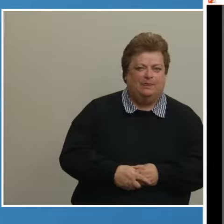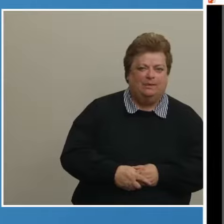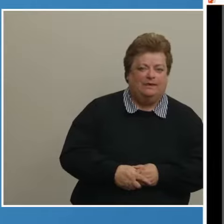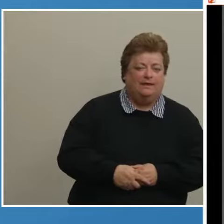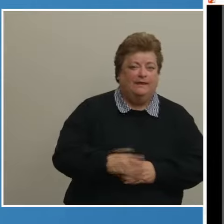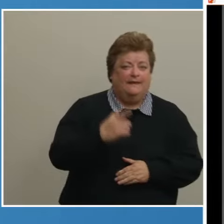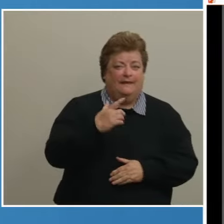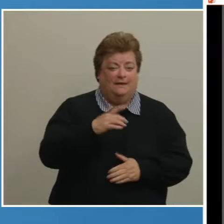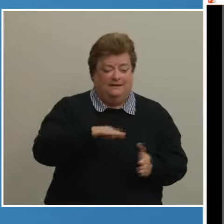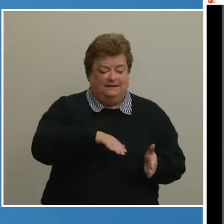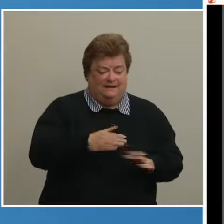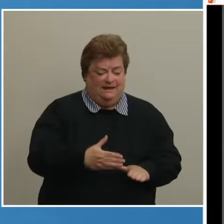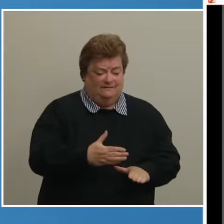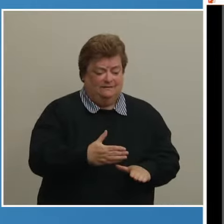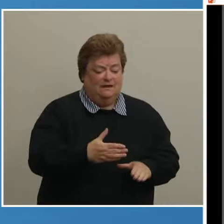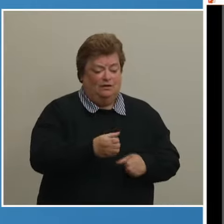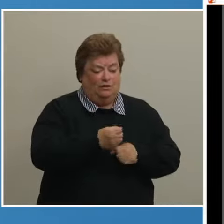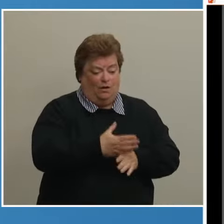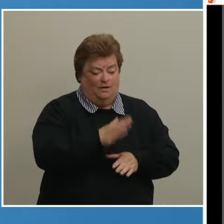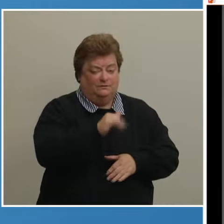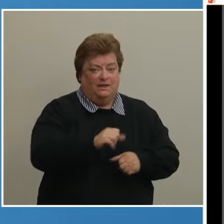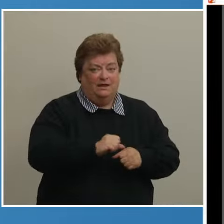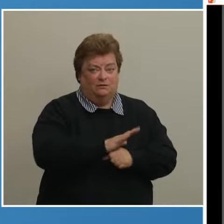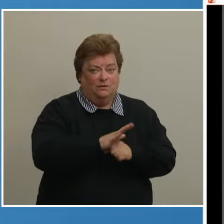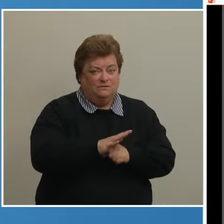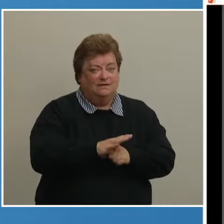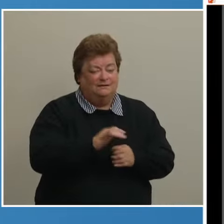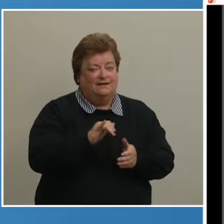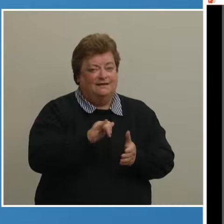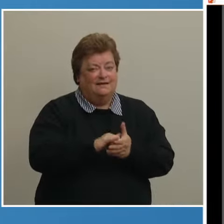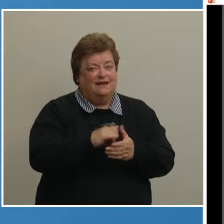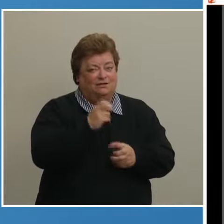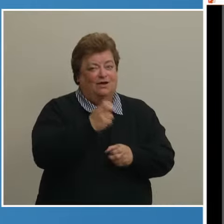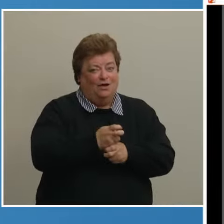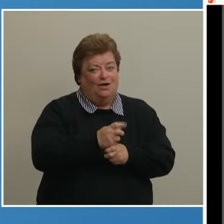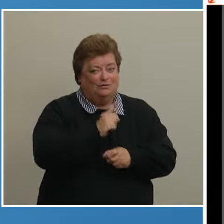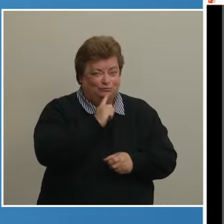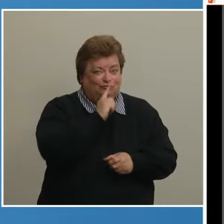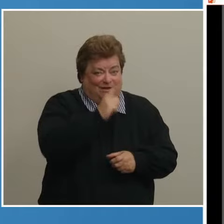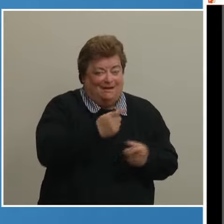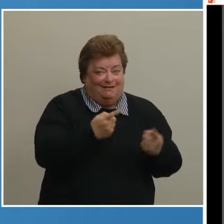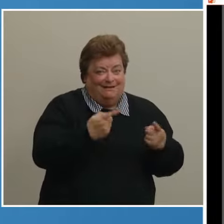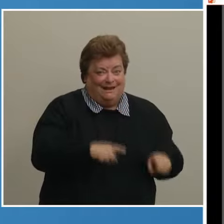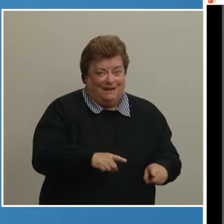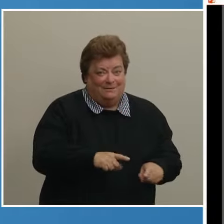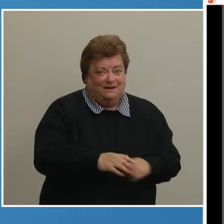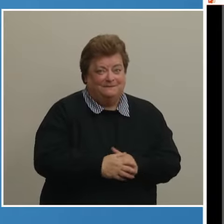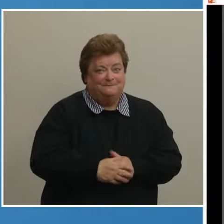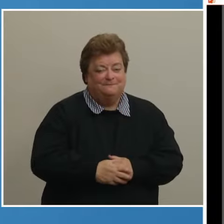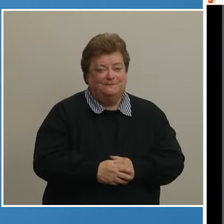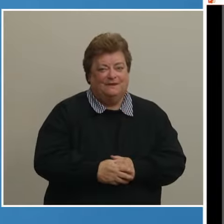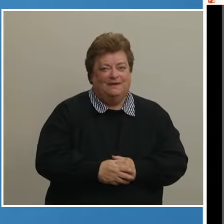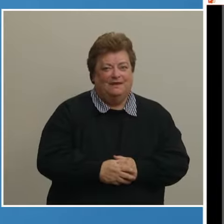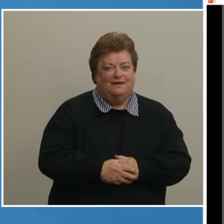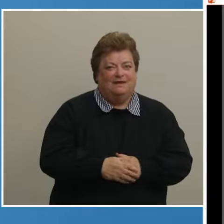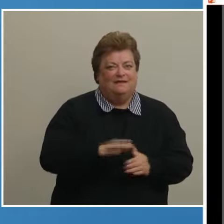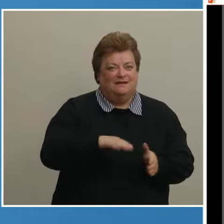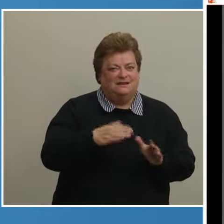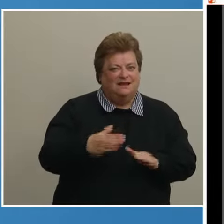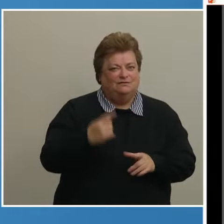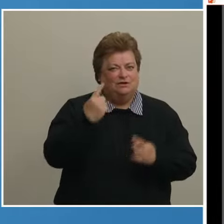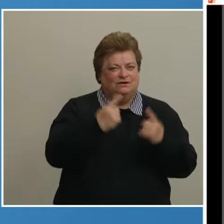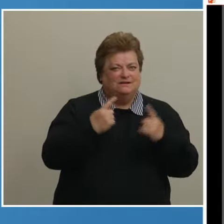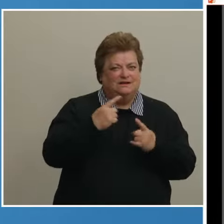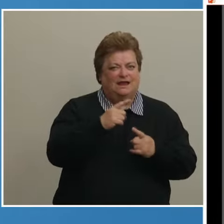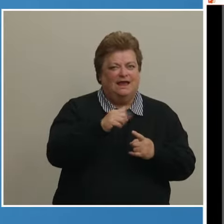Deaths due to COVID-19 are a hard reality and a definable outcome of this pandemic. Deaths are